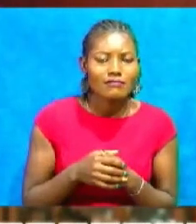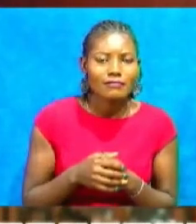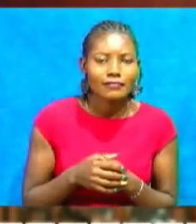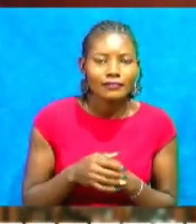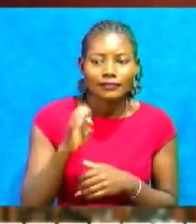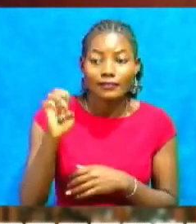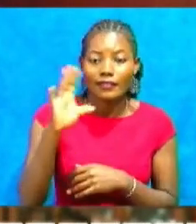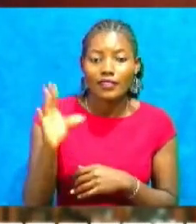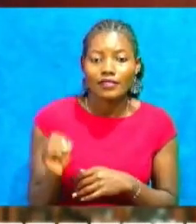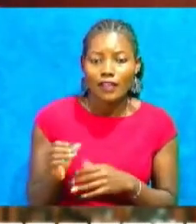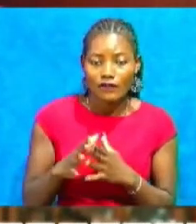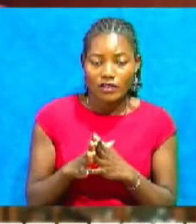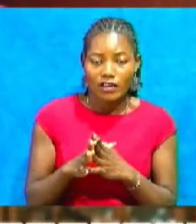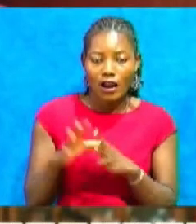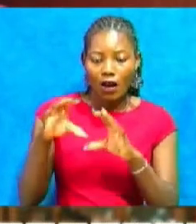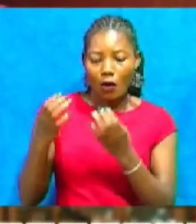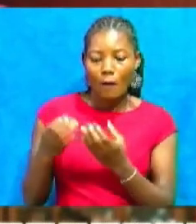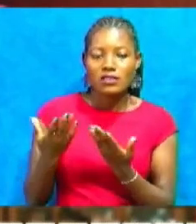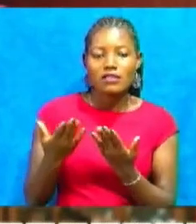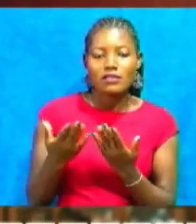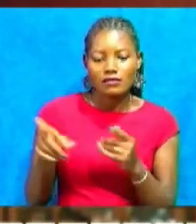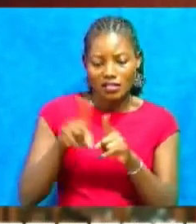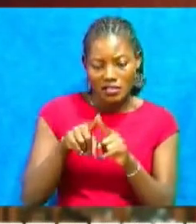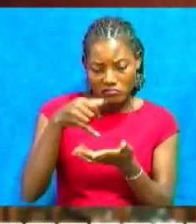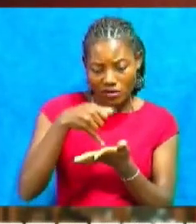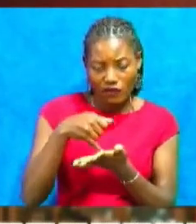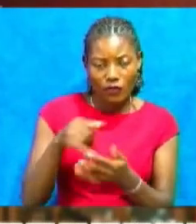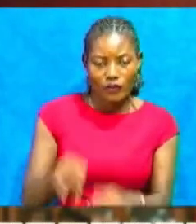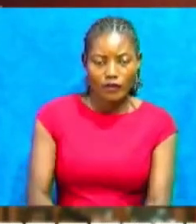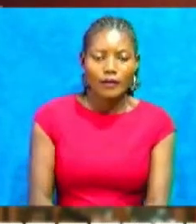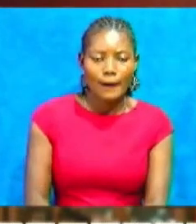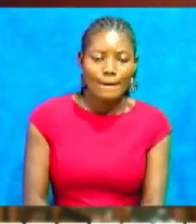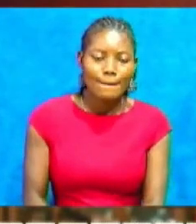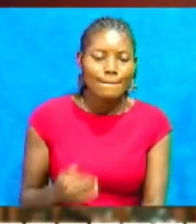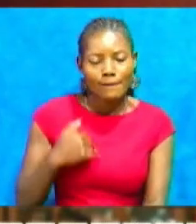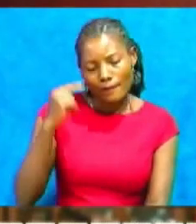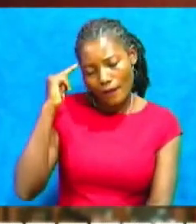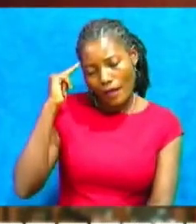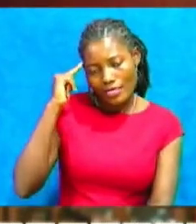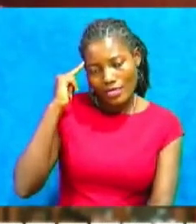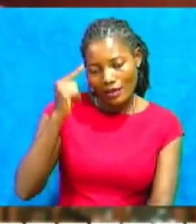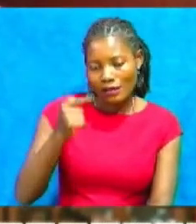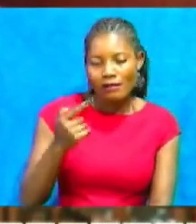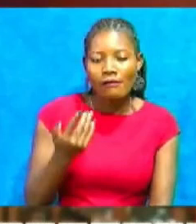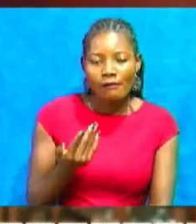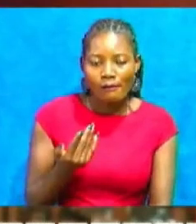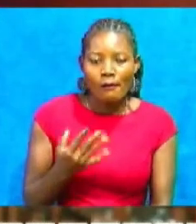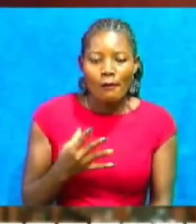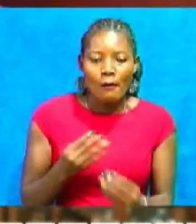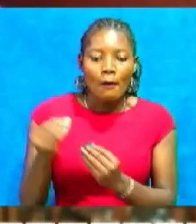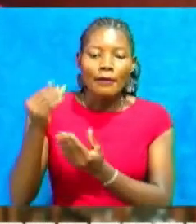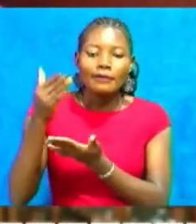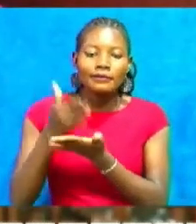East African communities is not left behind. I think you are going right